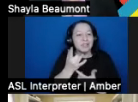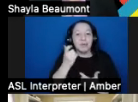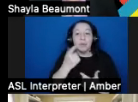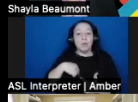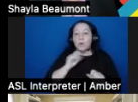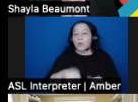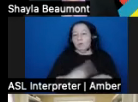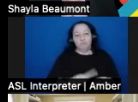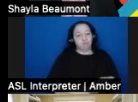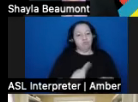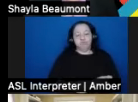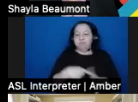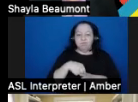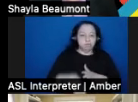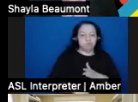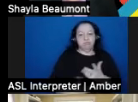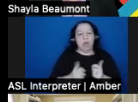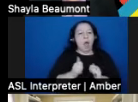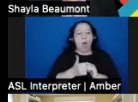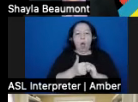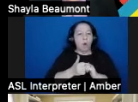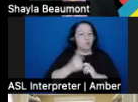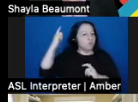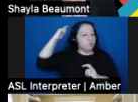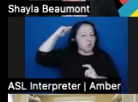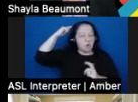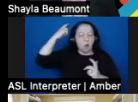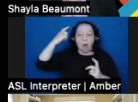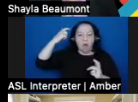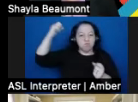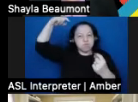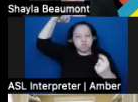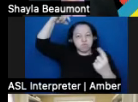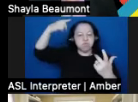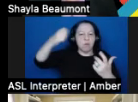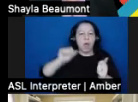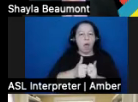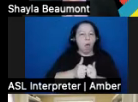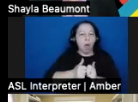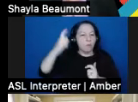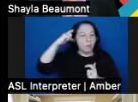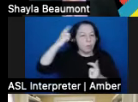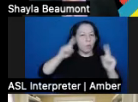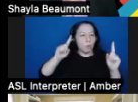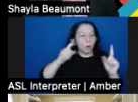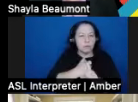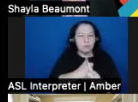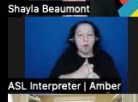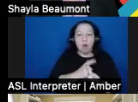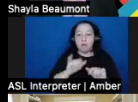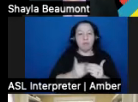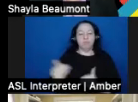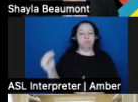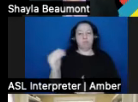about just like how your neurons fire and all of those kinds of things about how our brain works, right? Like, and that's above and beyond my